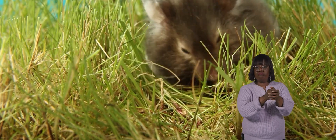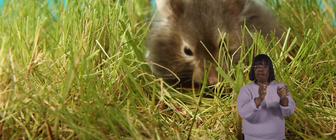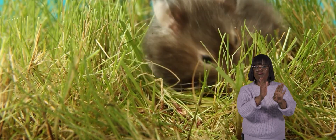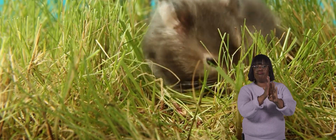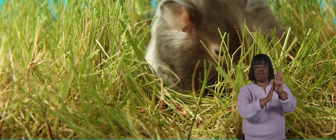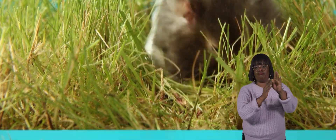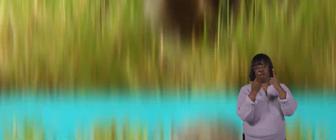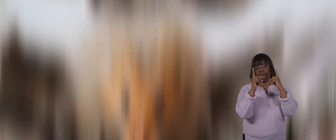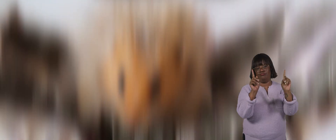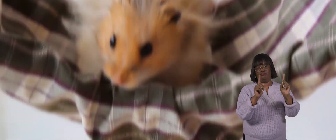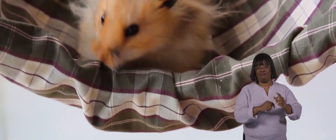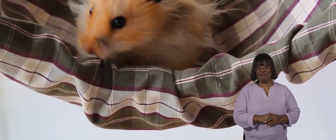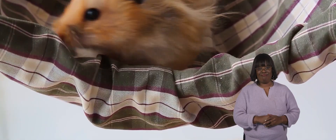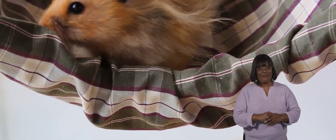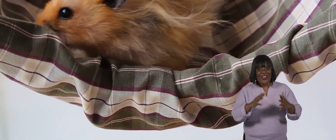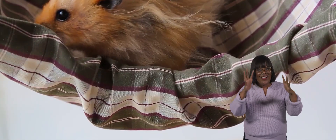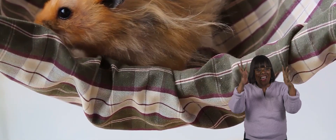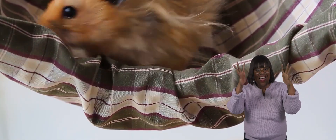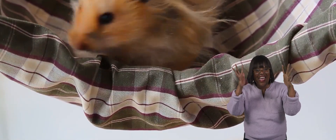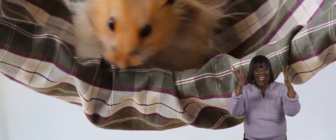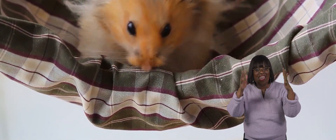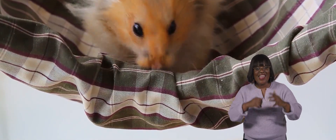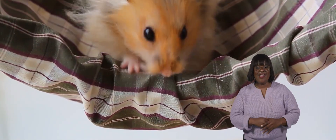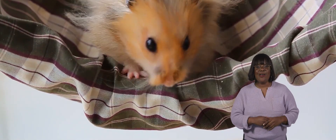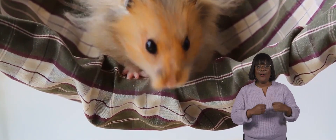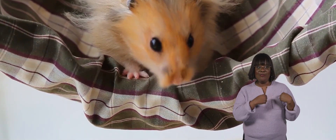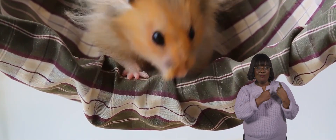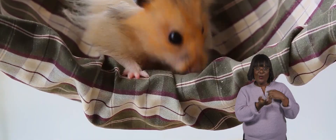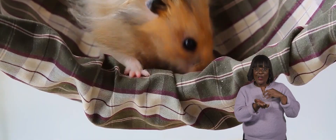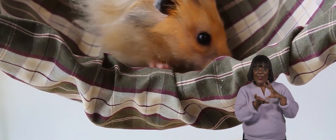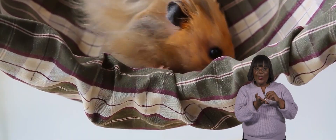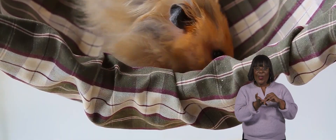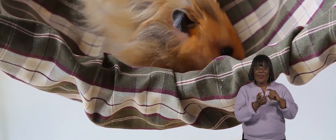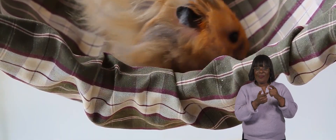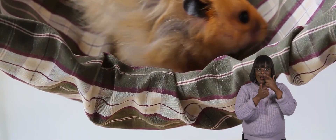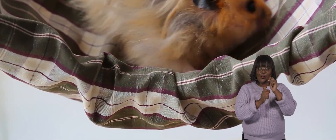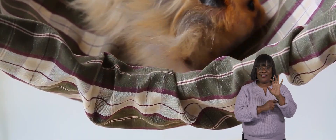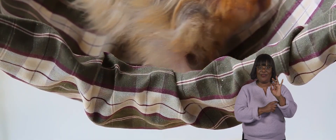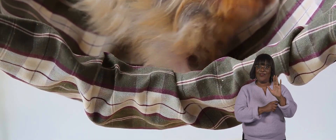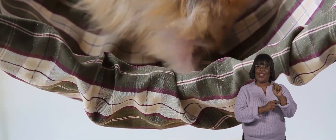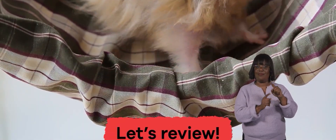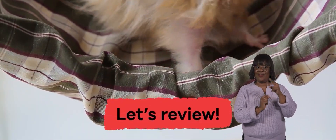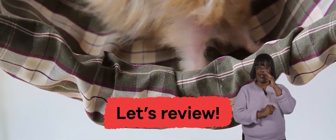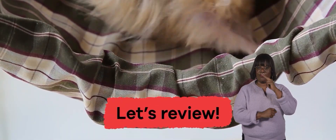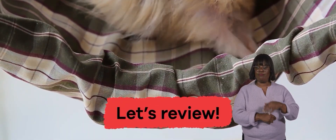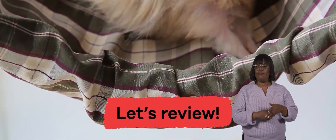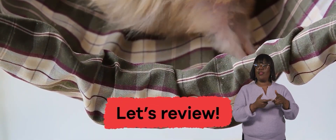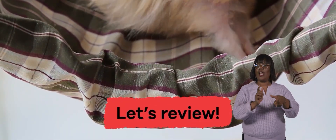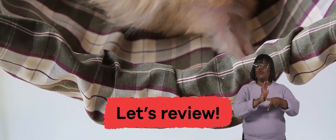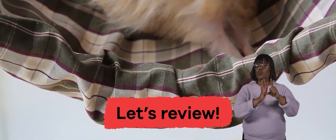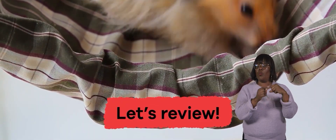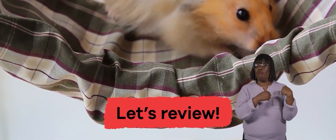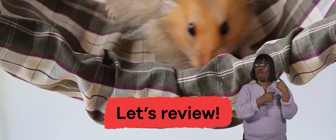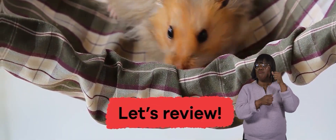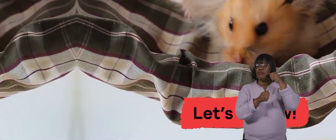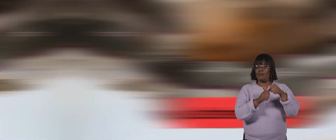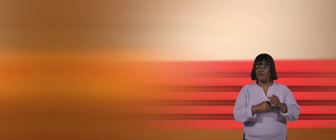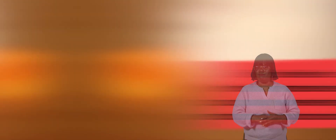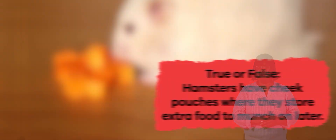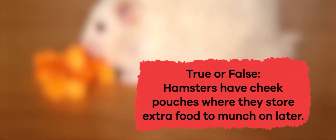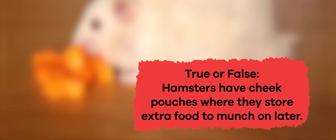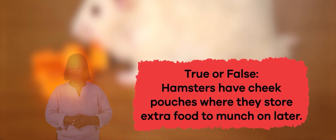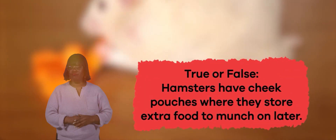thrive in the wild the hooray we have learned some interesting hamster facts let's review to see what you remember